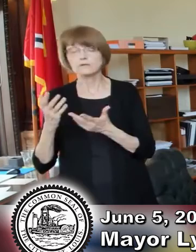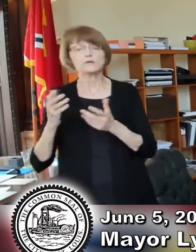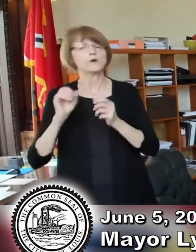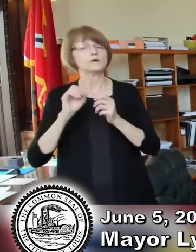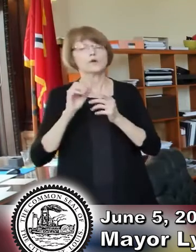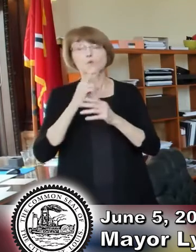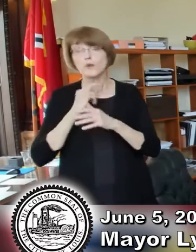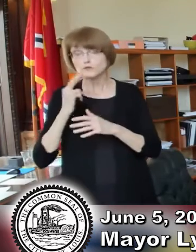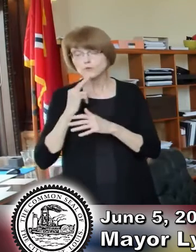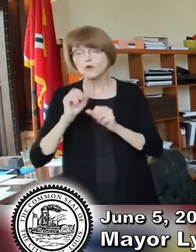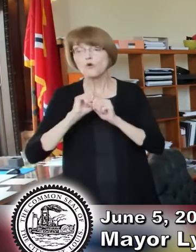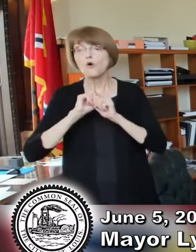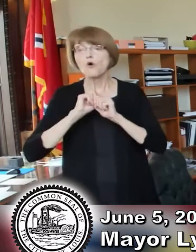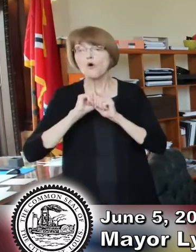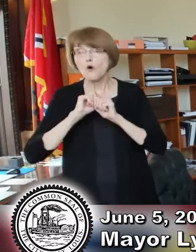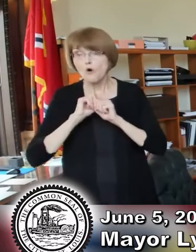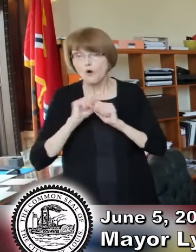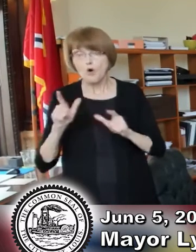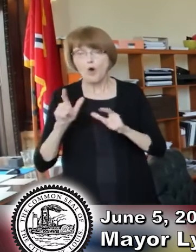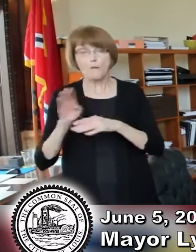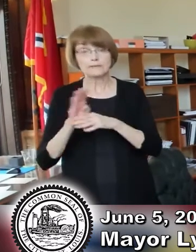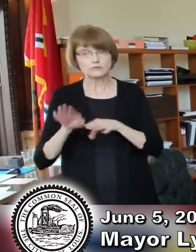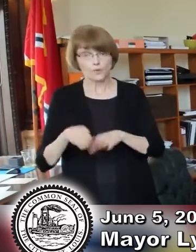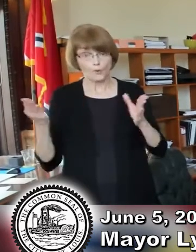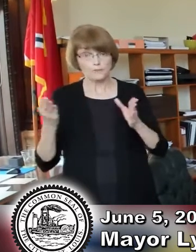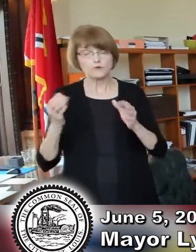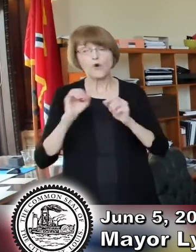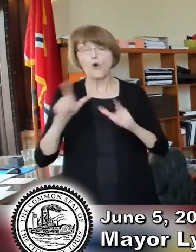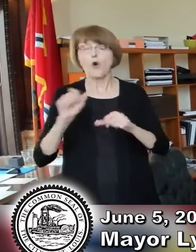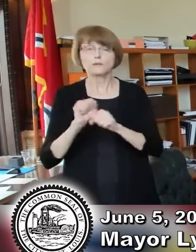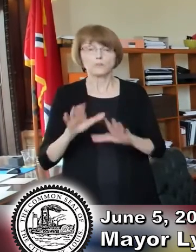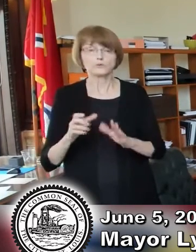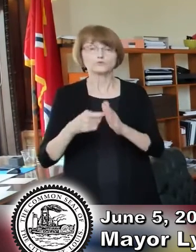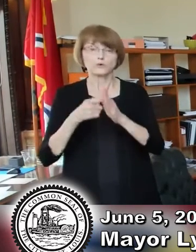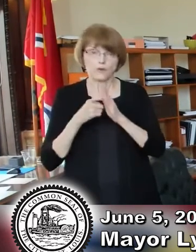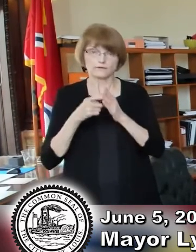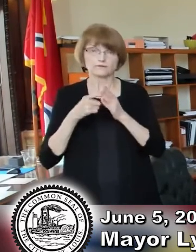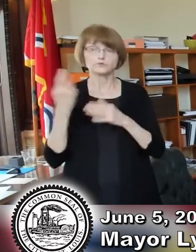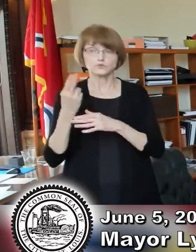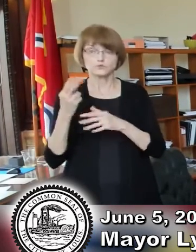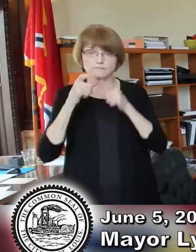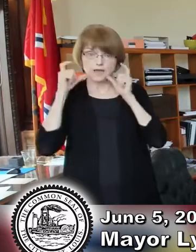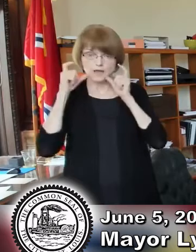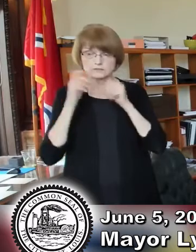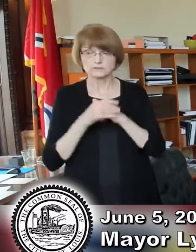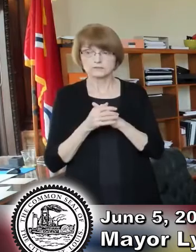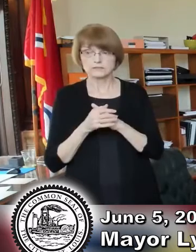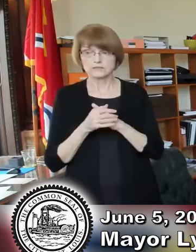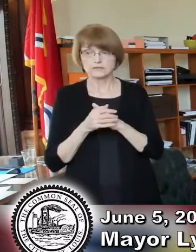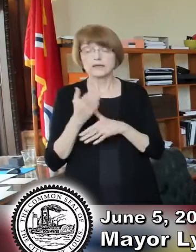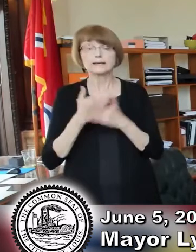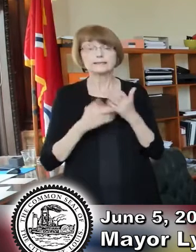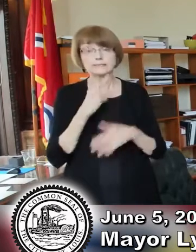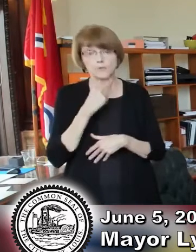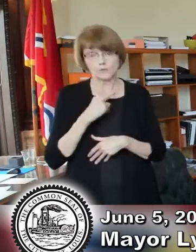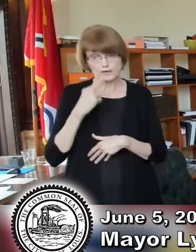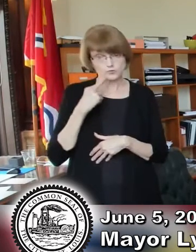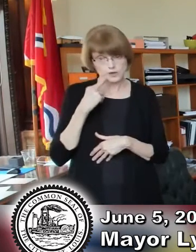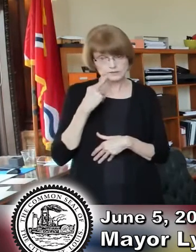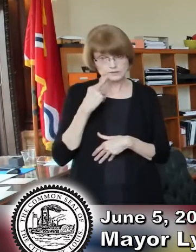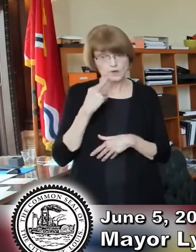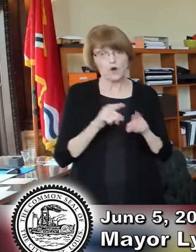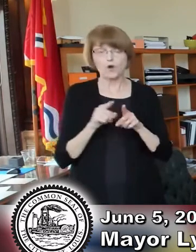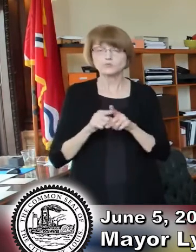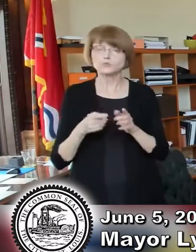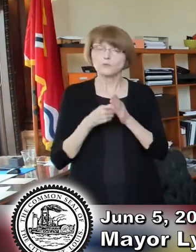All employees of businesses that are open are required to wear masks. Some in restaurants are also required to wear gloves,